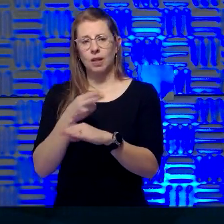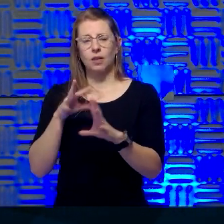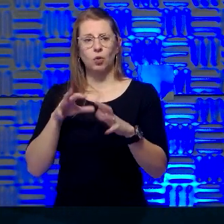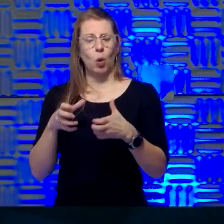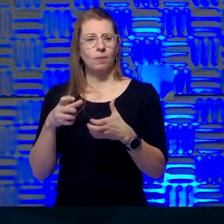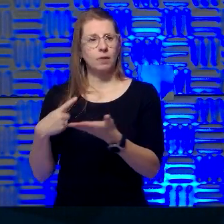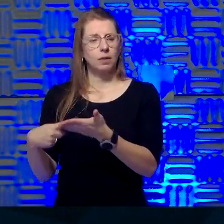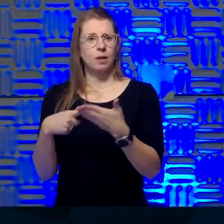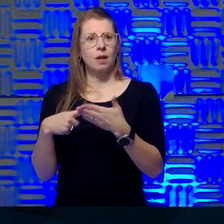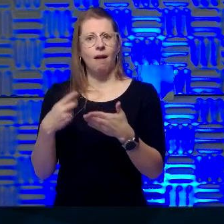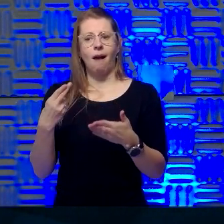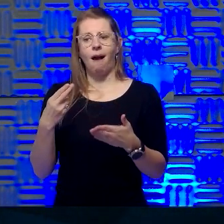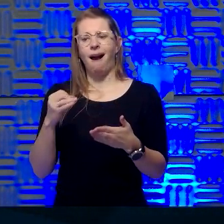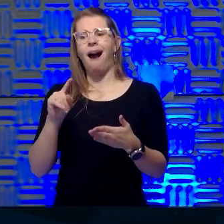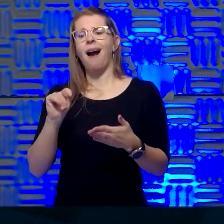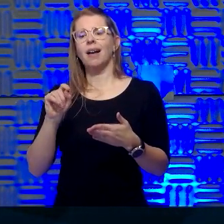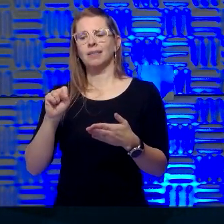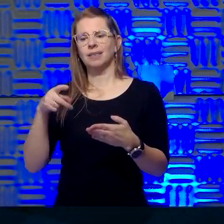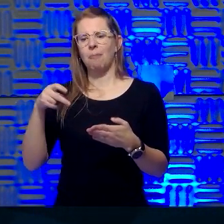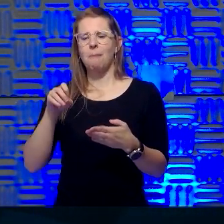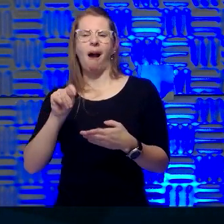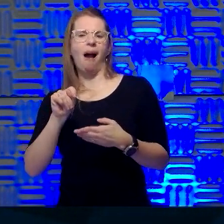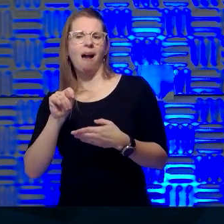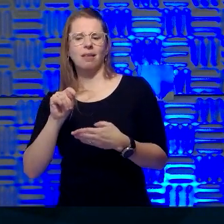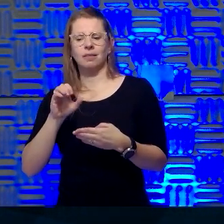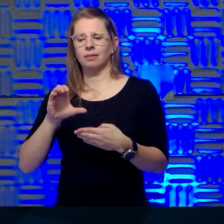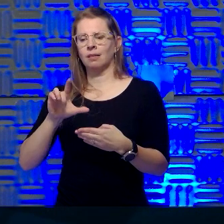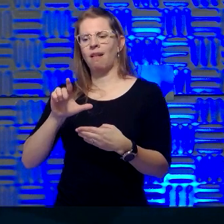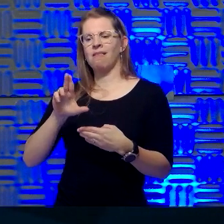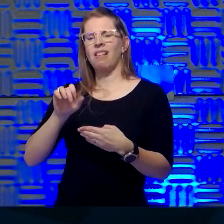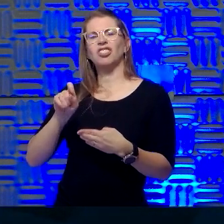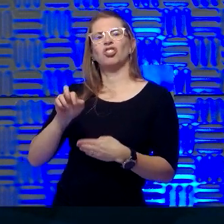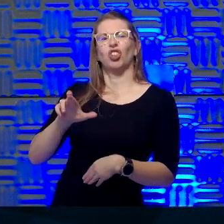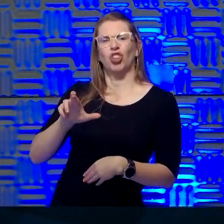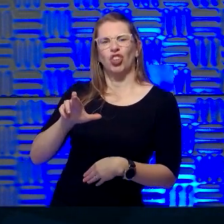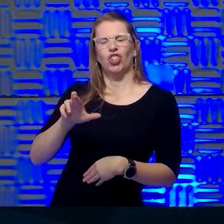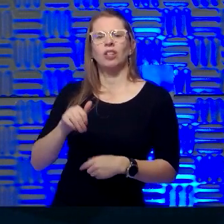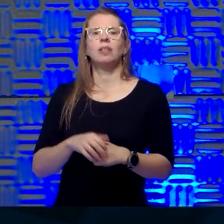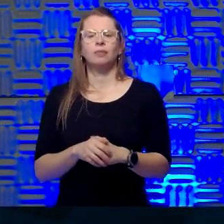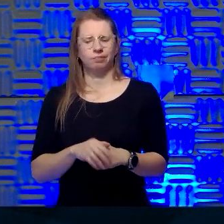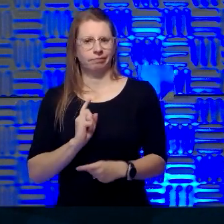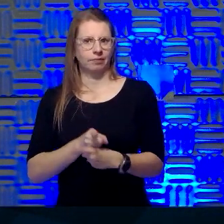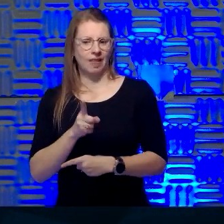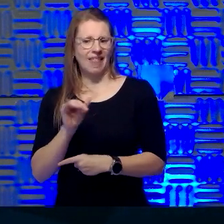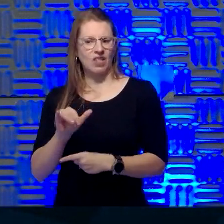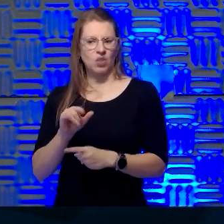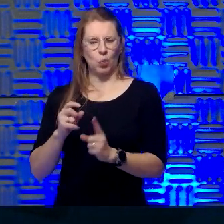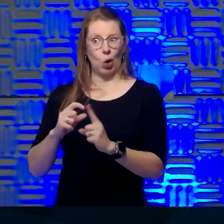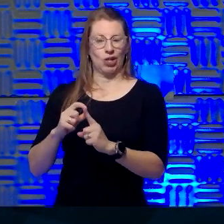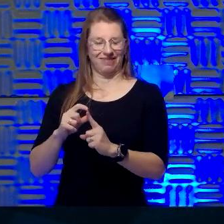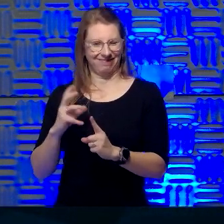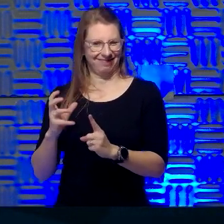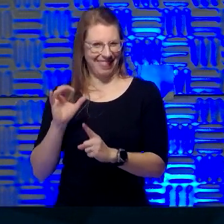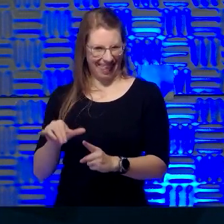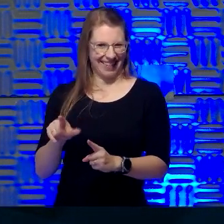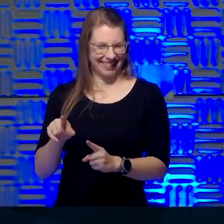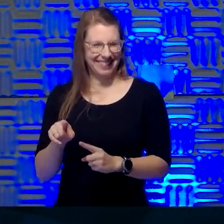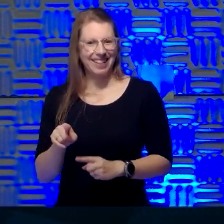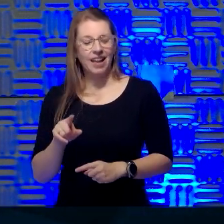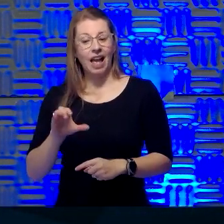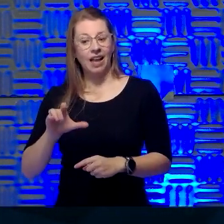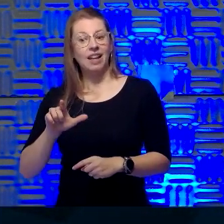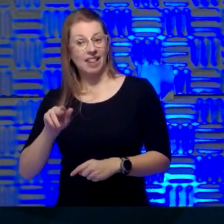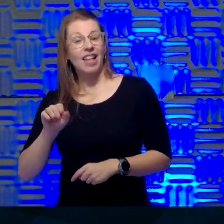Those kind of a hot spot group. Living. Yeah, clusters. Yeah, cluster. That's the word I'm looking for. So one of them was a cluster,